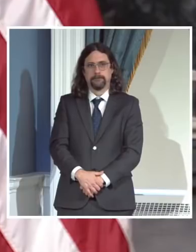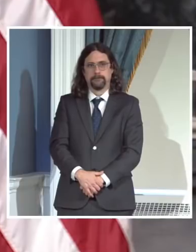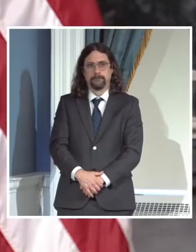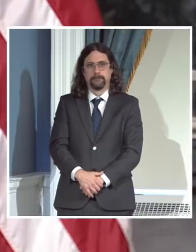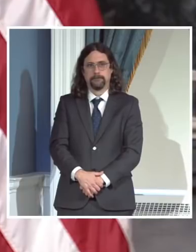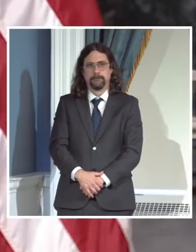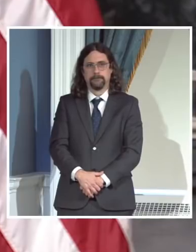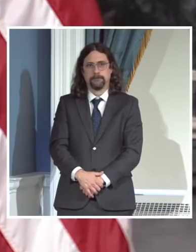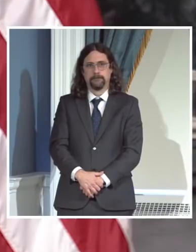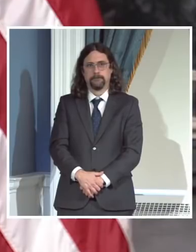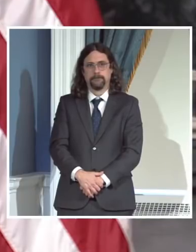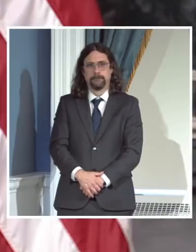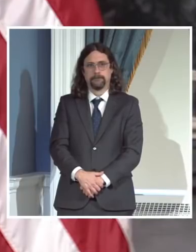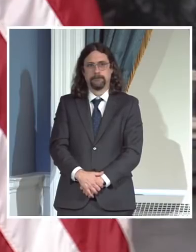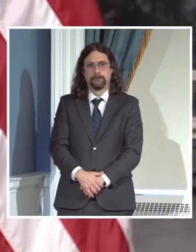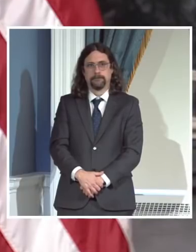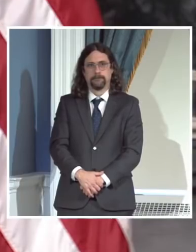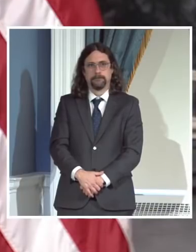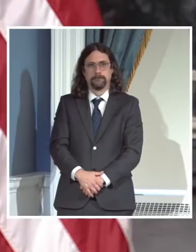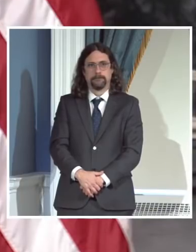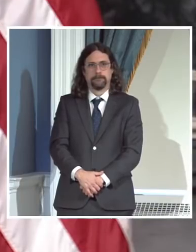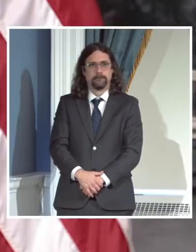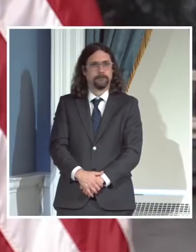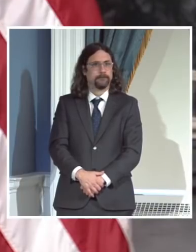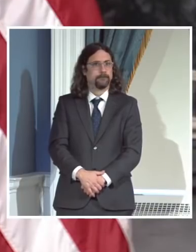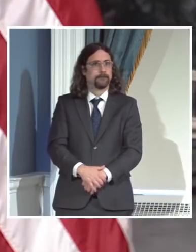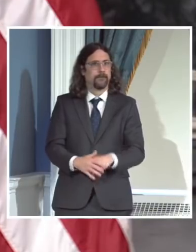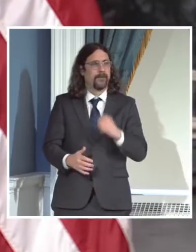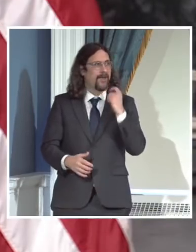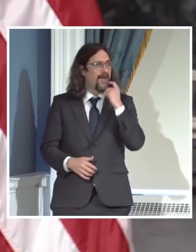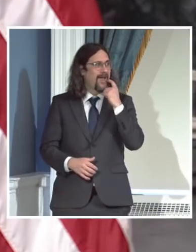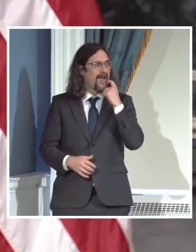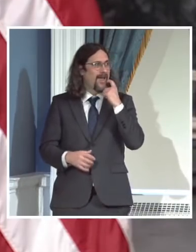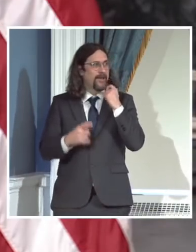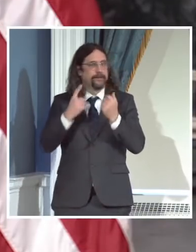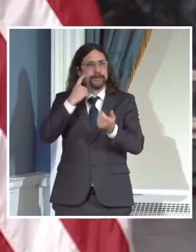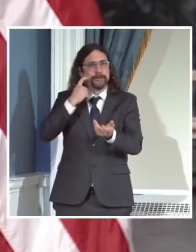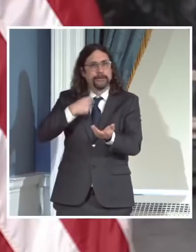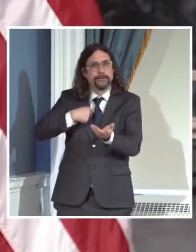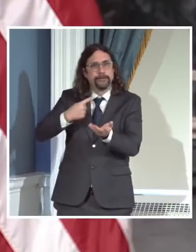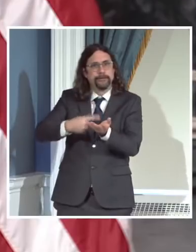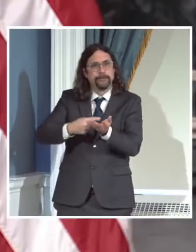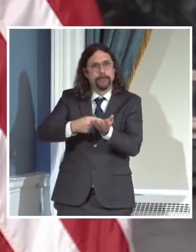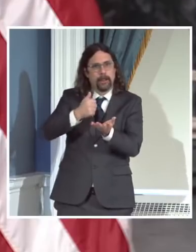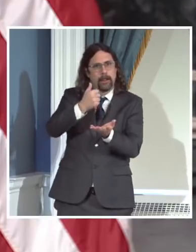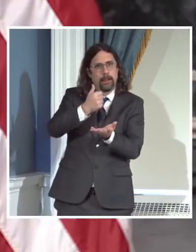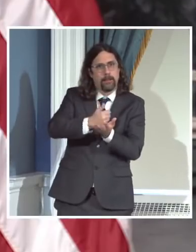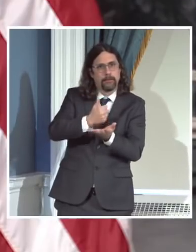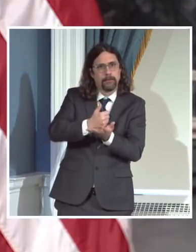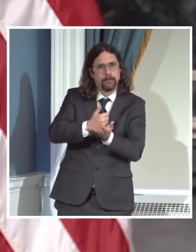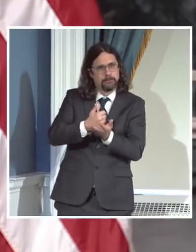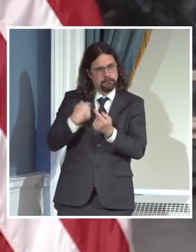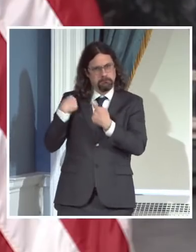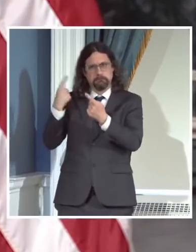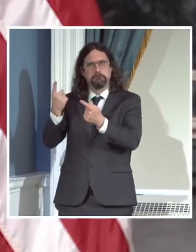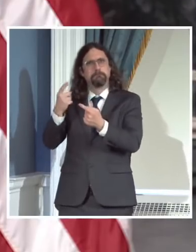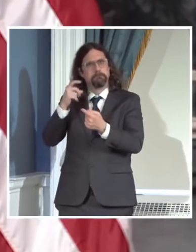pouring in from around the country. And I got some help a few weeks back from San